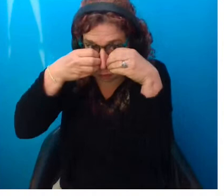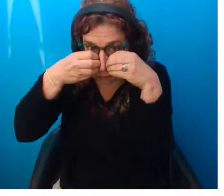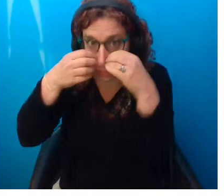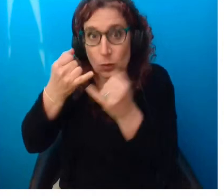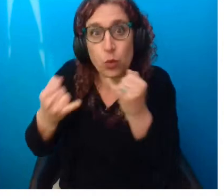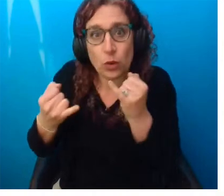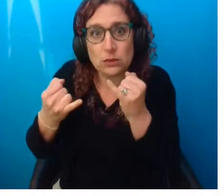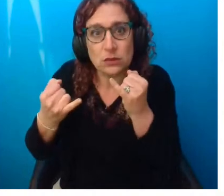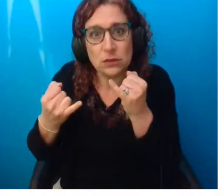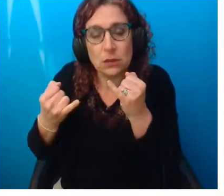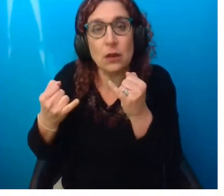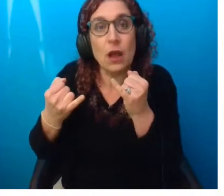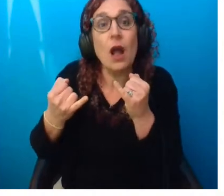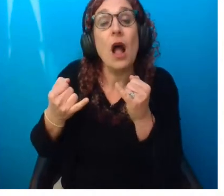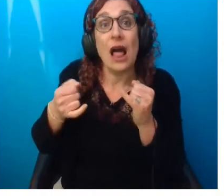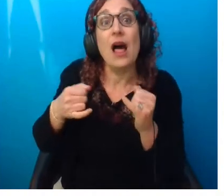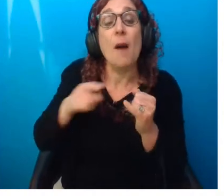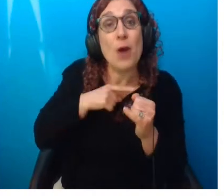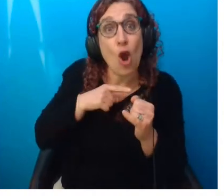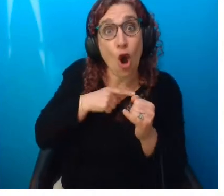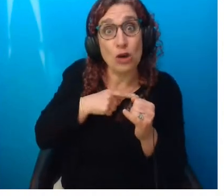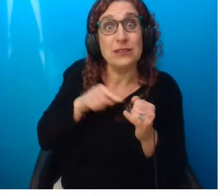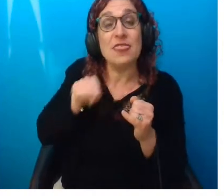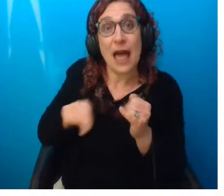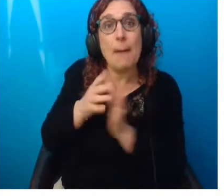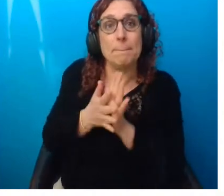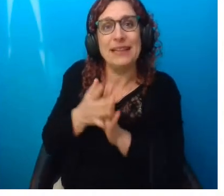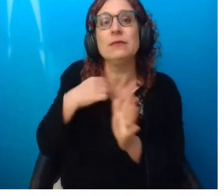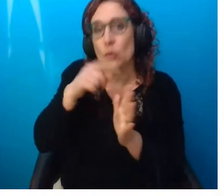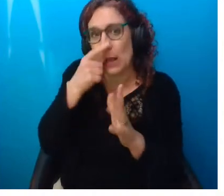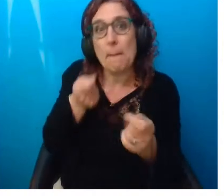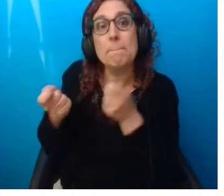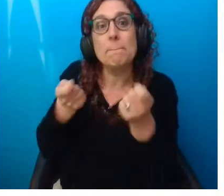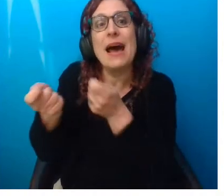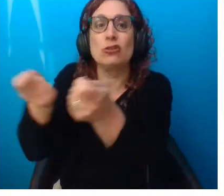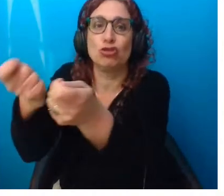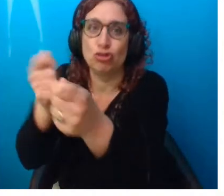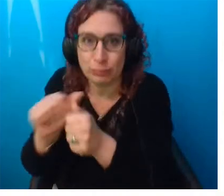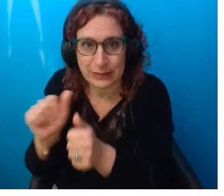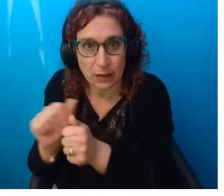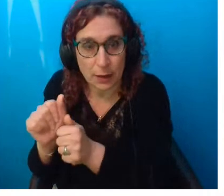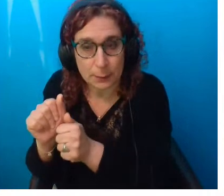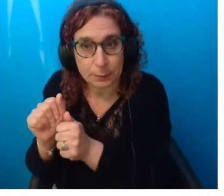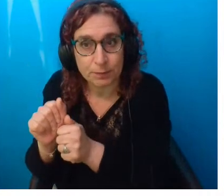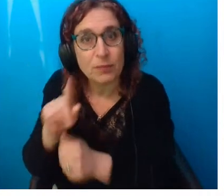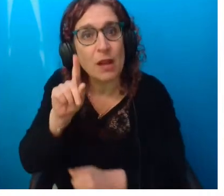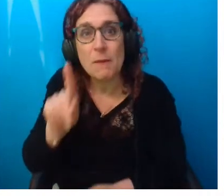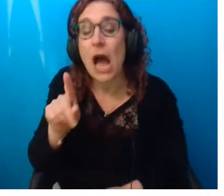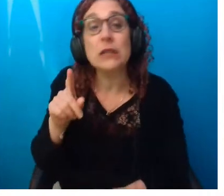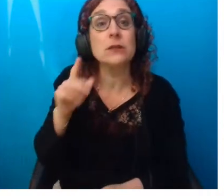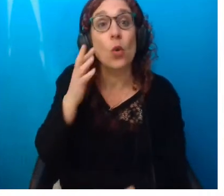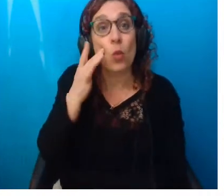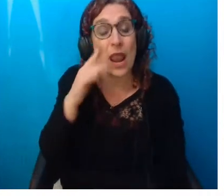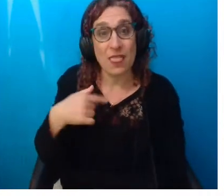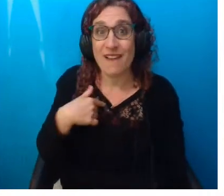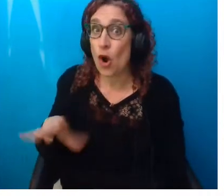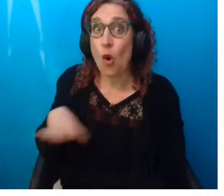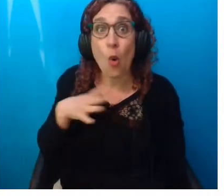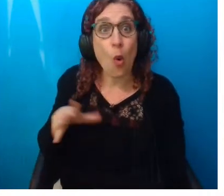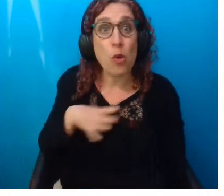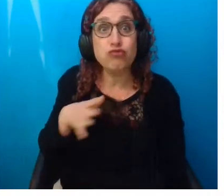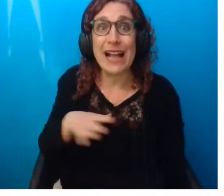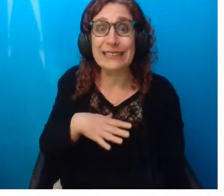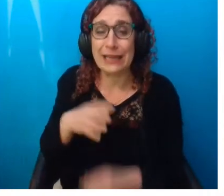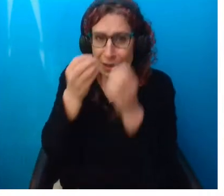then things become much more manageable. If you have somebody who has developed sort of their